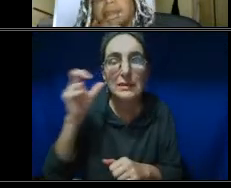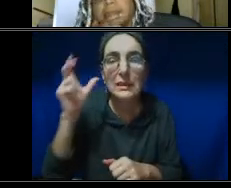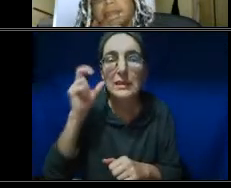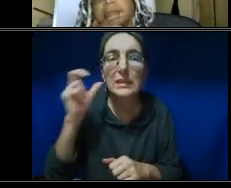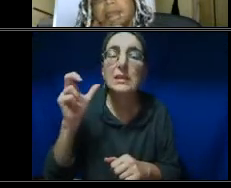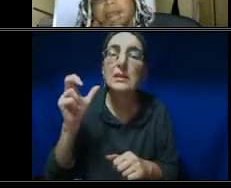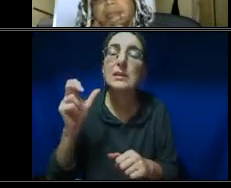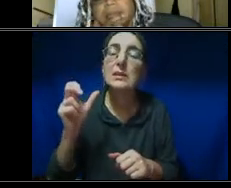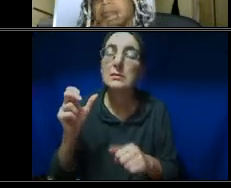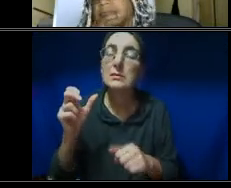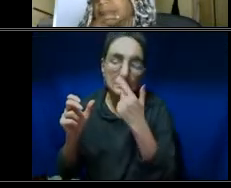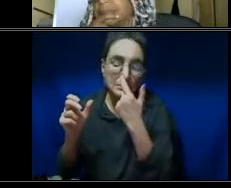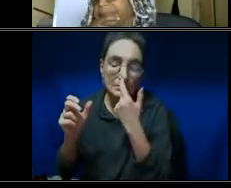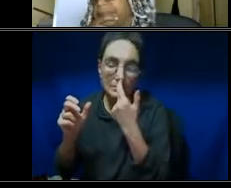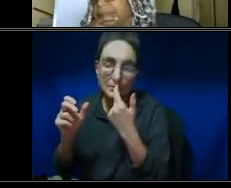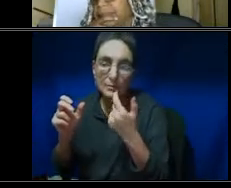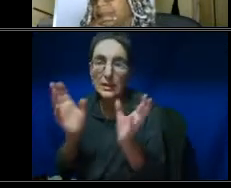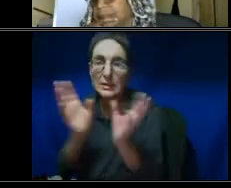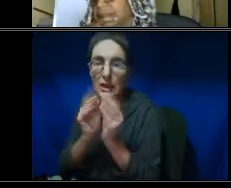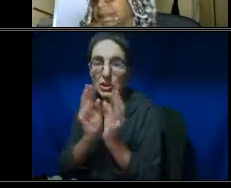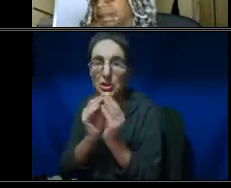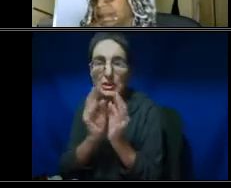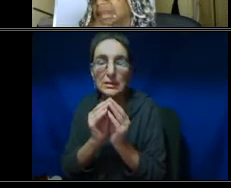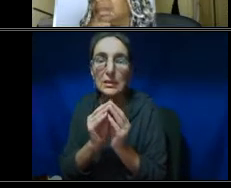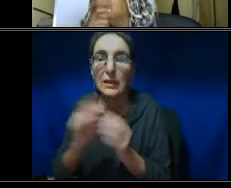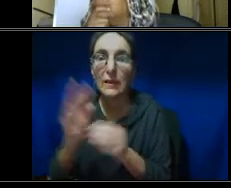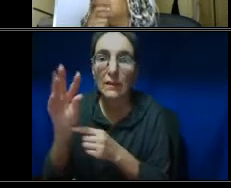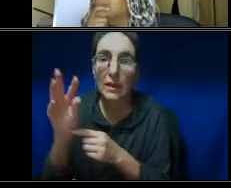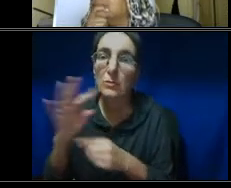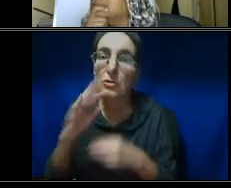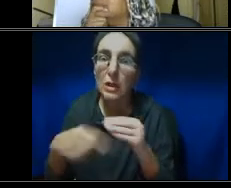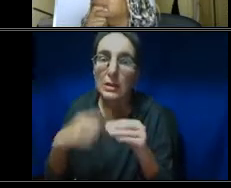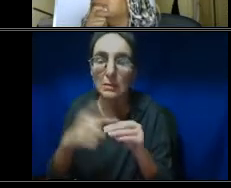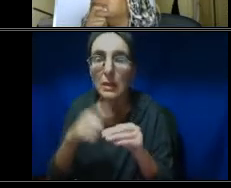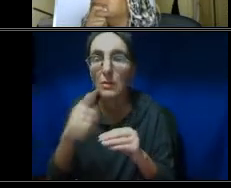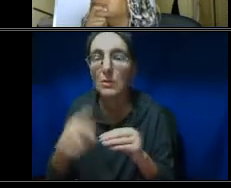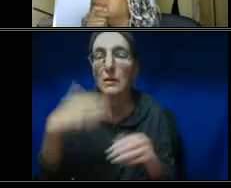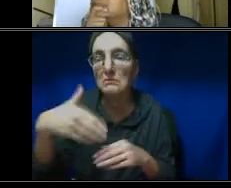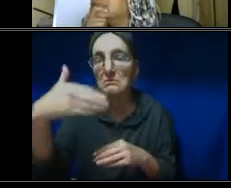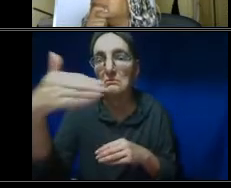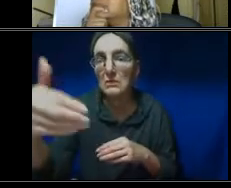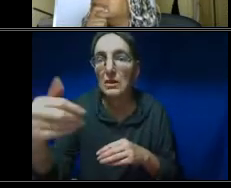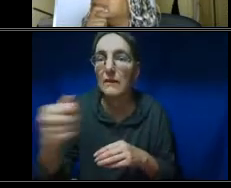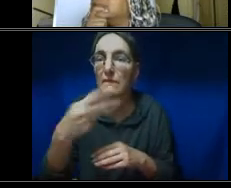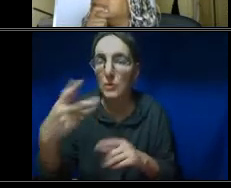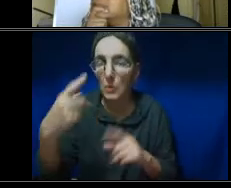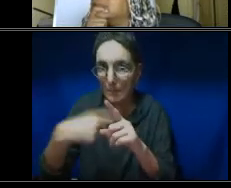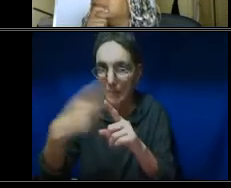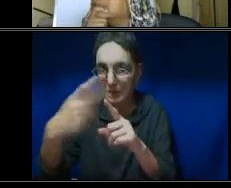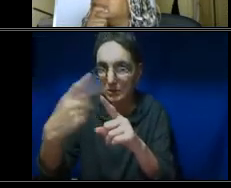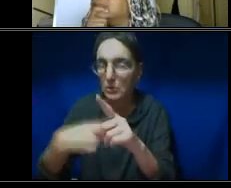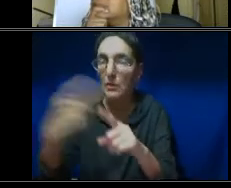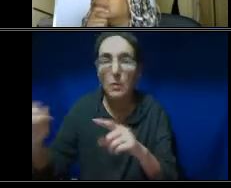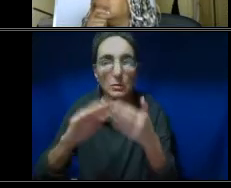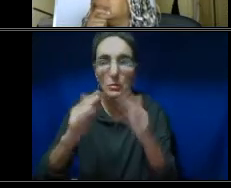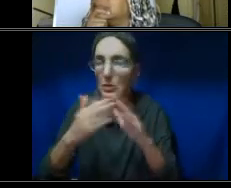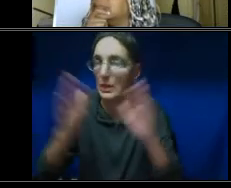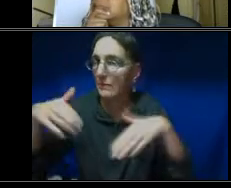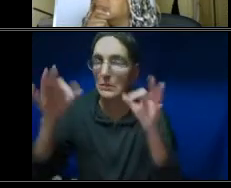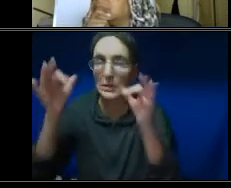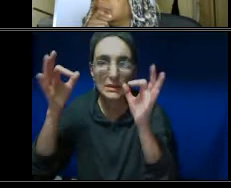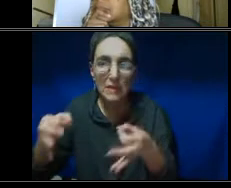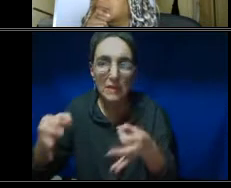is the effort that will take place over the next few months. And those communities have not been decided. Carolyn did